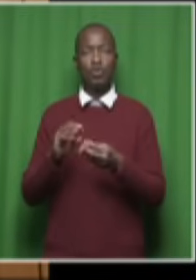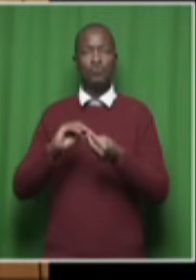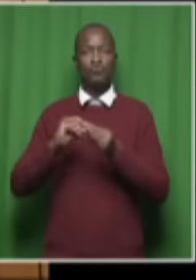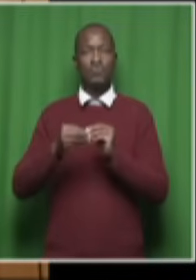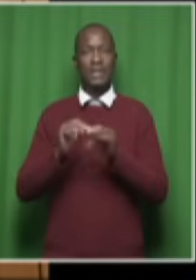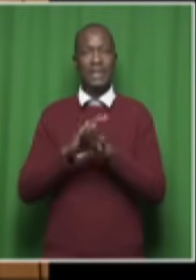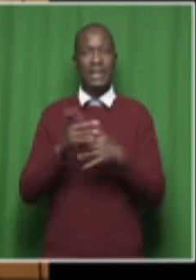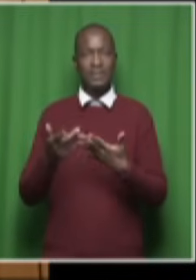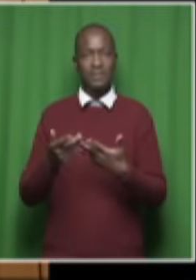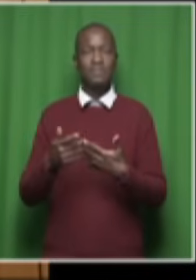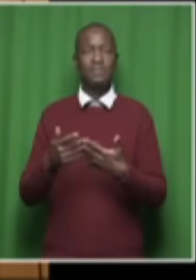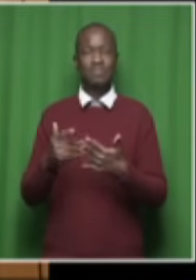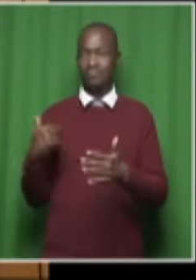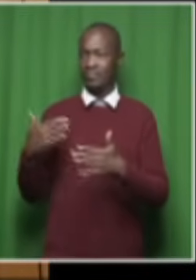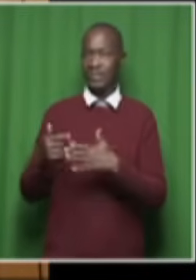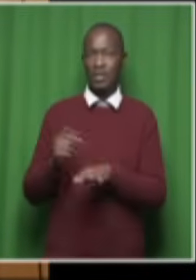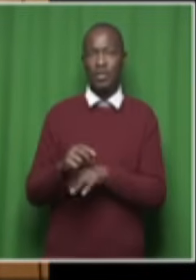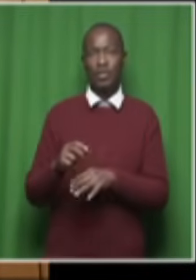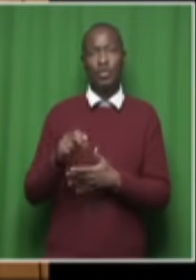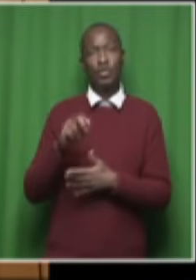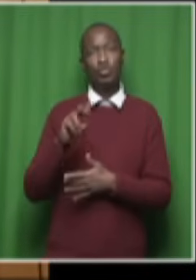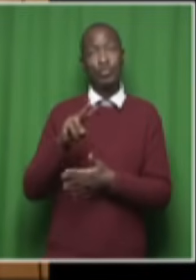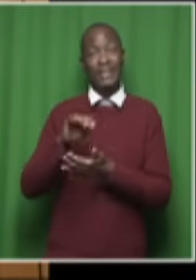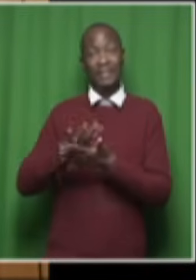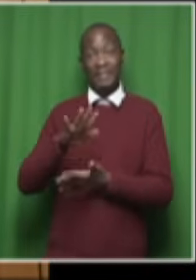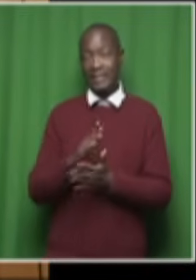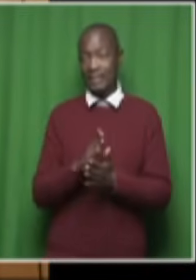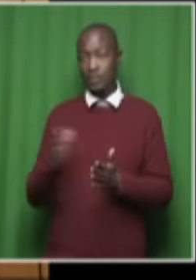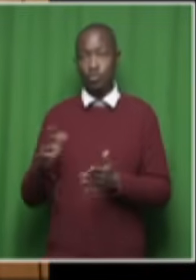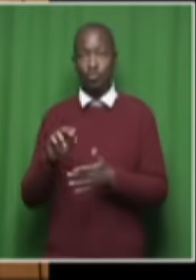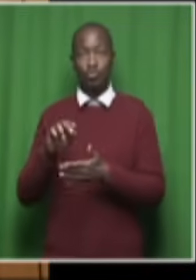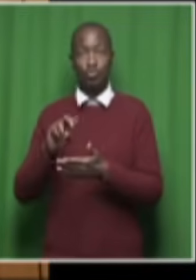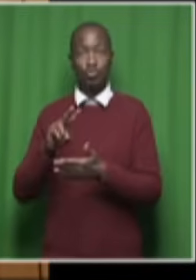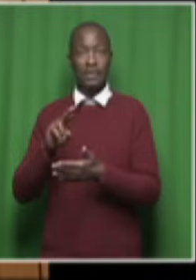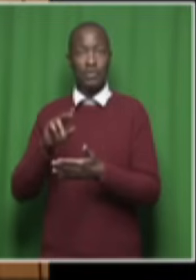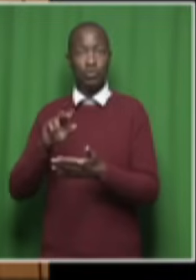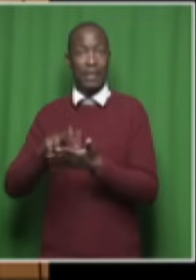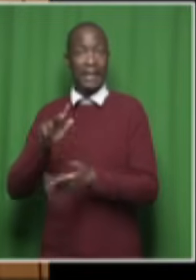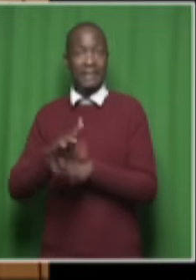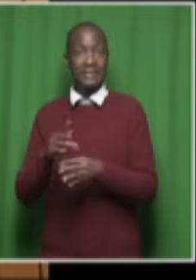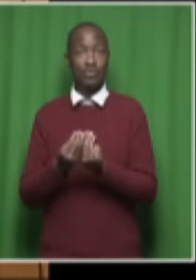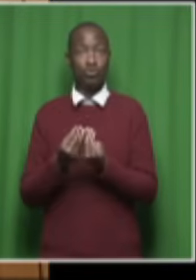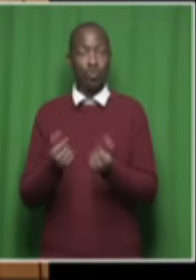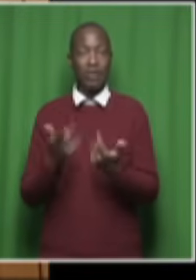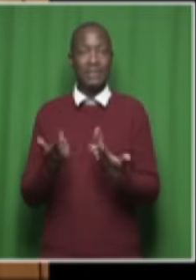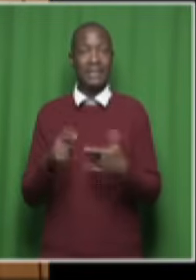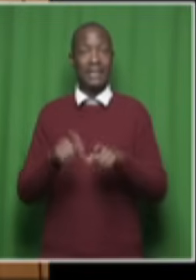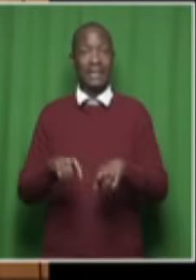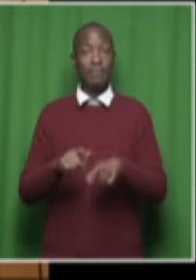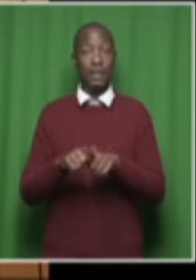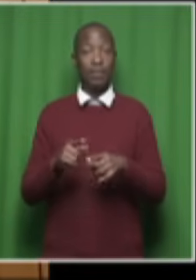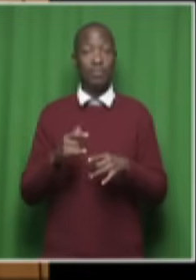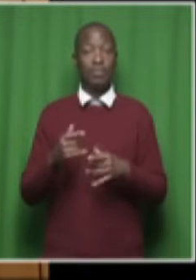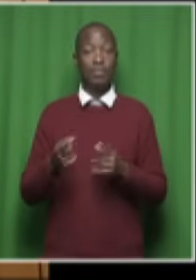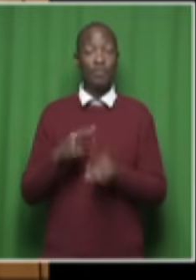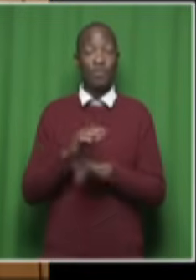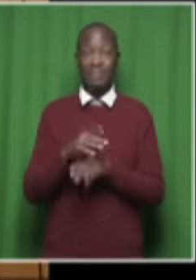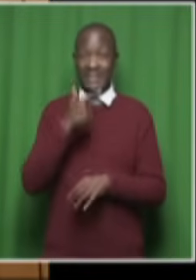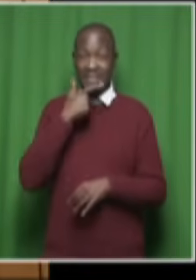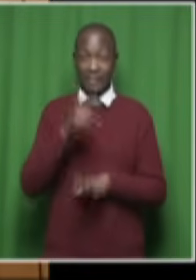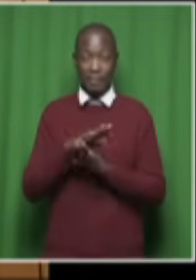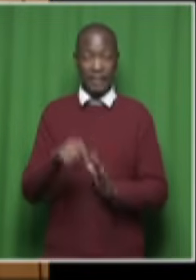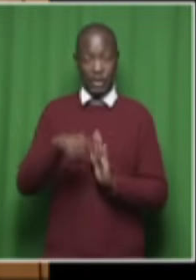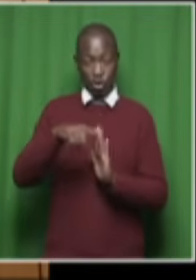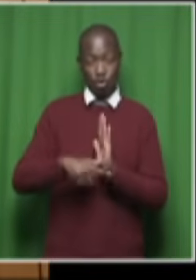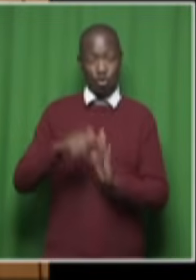we have seen during the 2015 to 18 drought in the Cape. And now, since December, many low-pressure